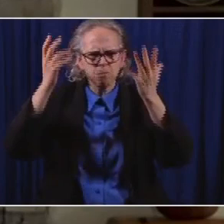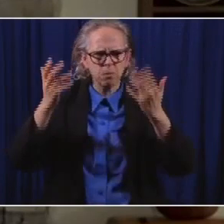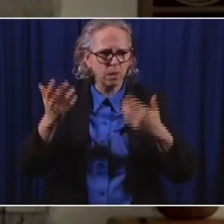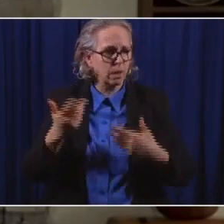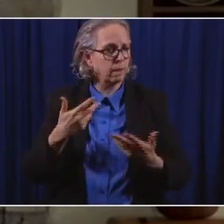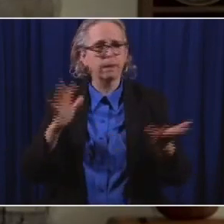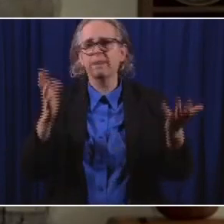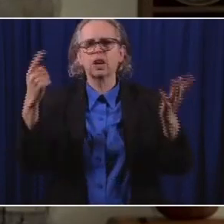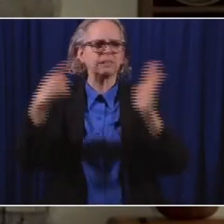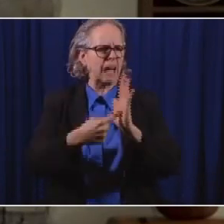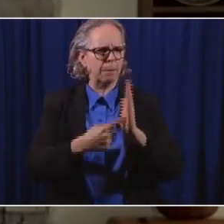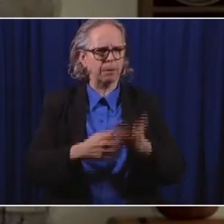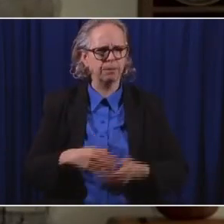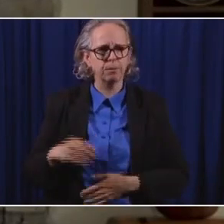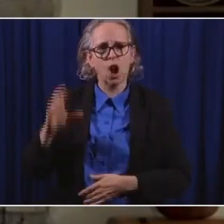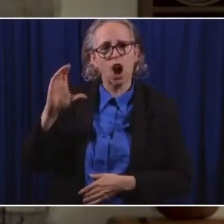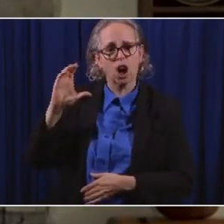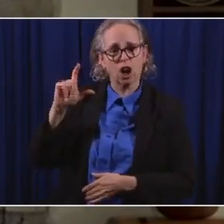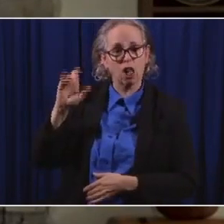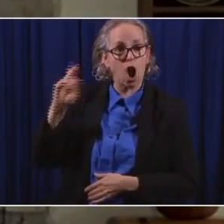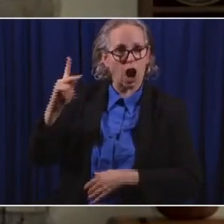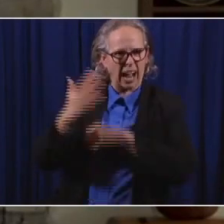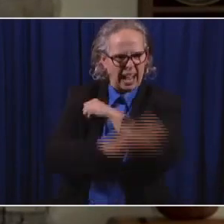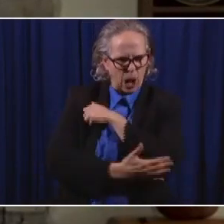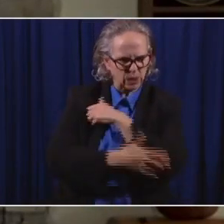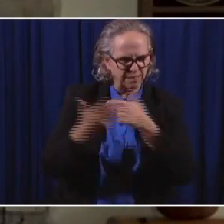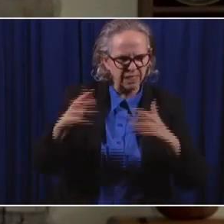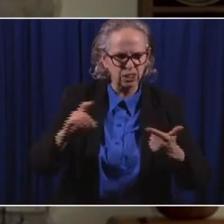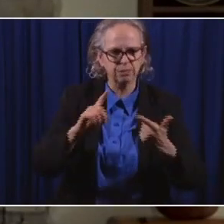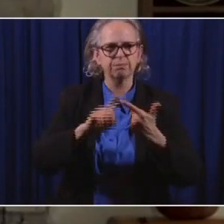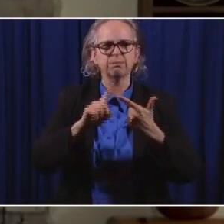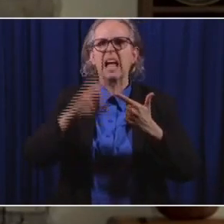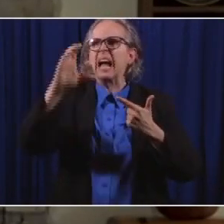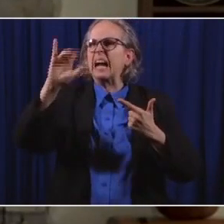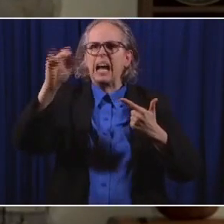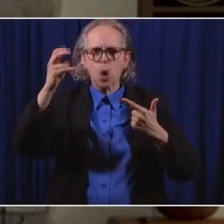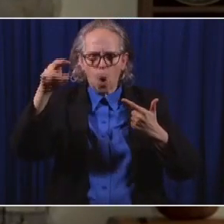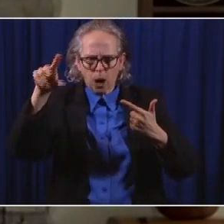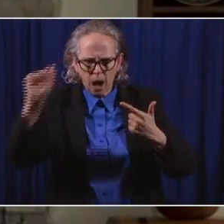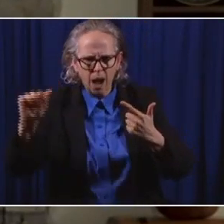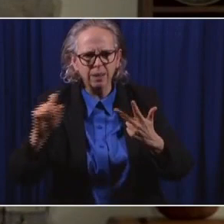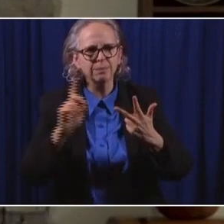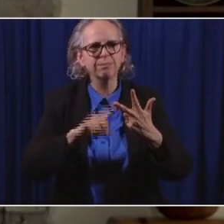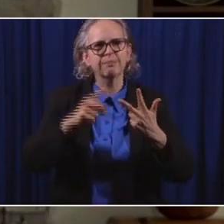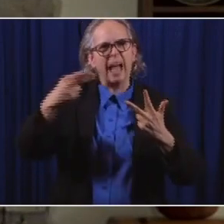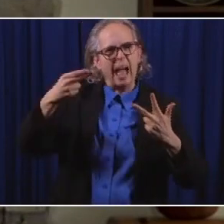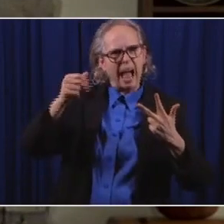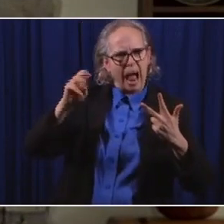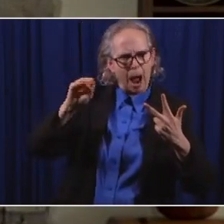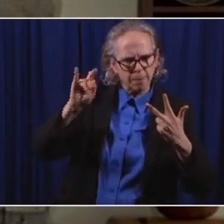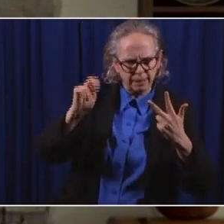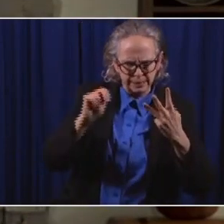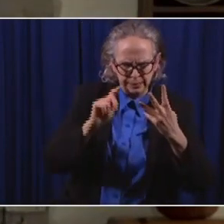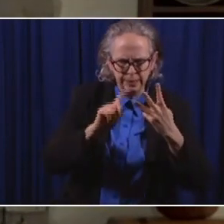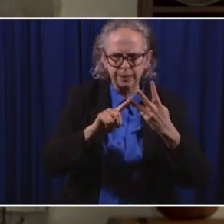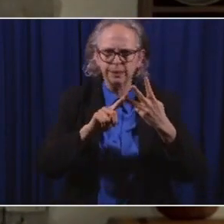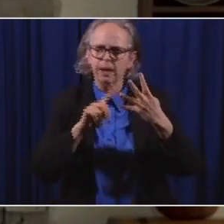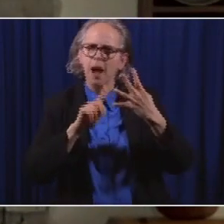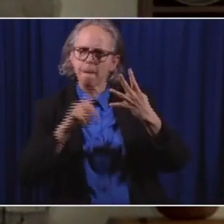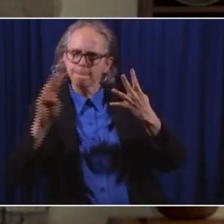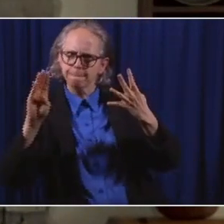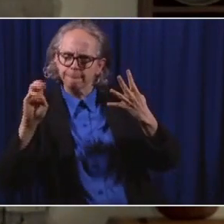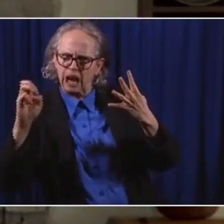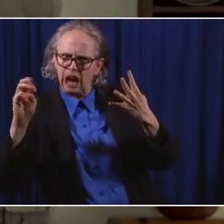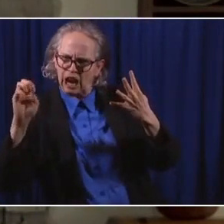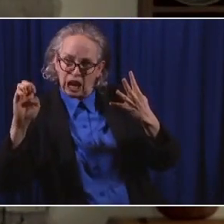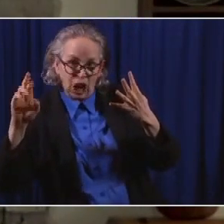County, Cuyahoga County, Hamilton County, Mercer, Allen, Putnam, Auglaize, and this morning,